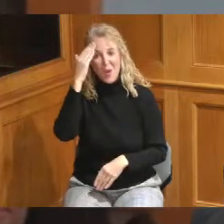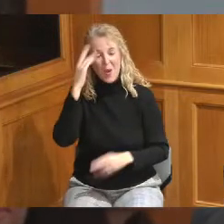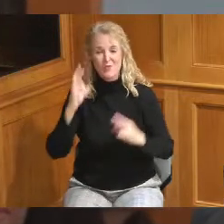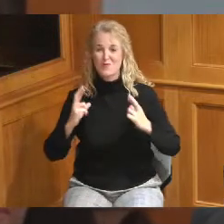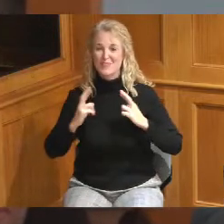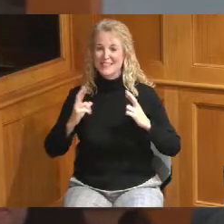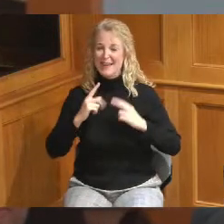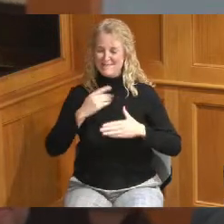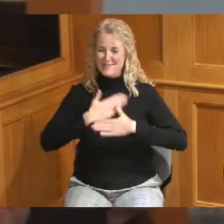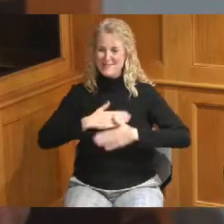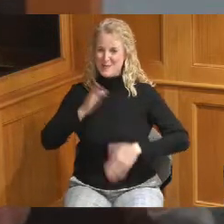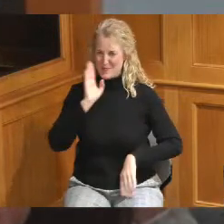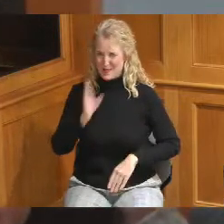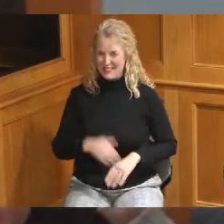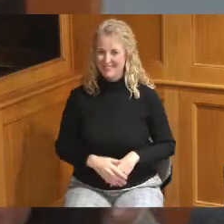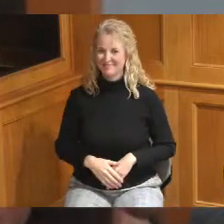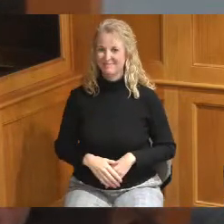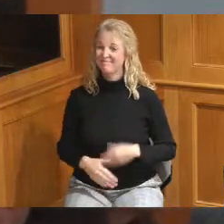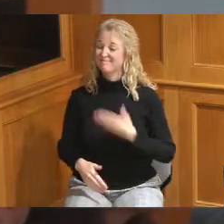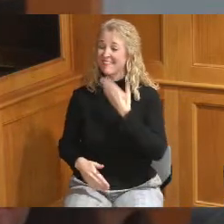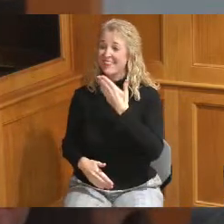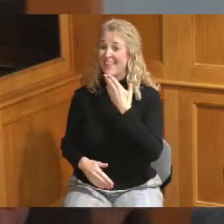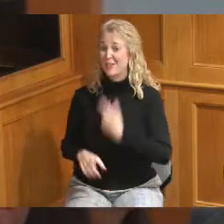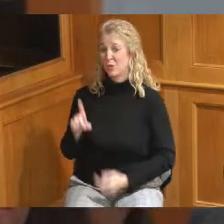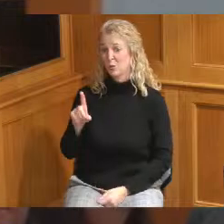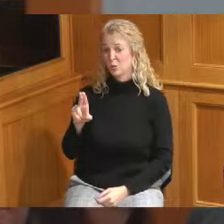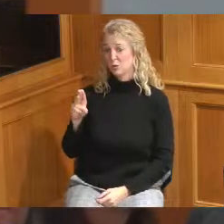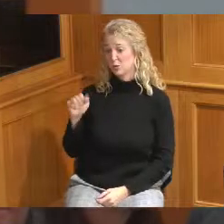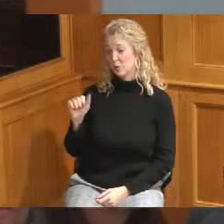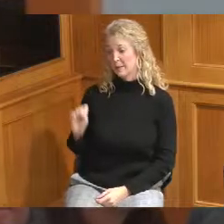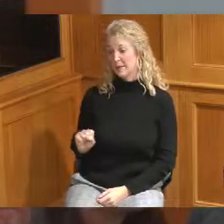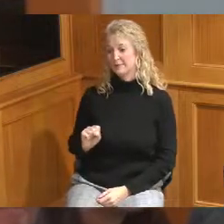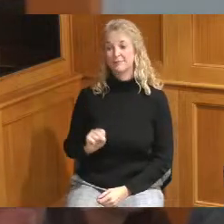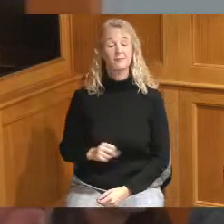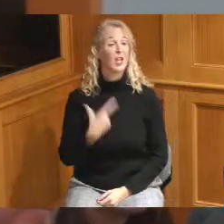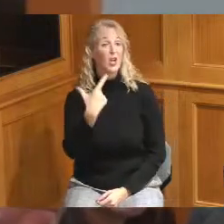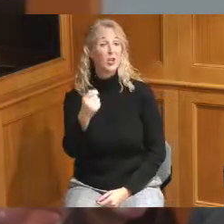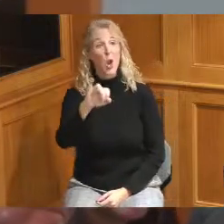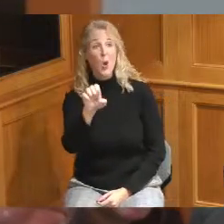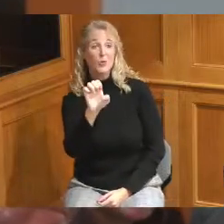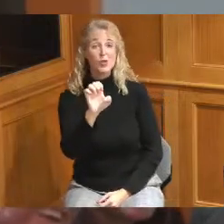enjoy your retirement. Thank you. Mm-hmm. Thank you, Commissioner Dumas. Go, Joe.